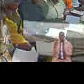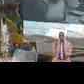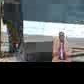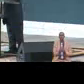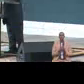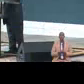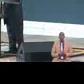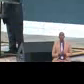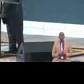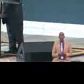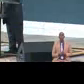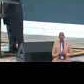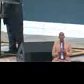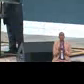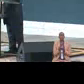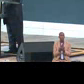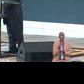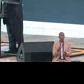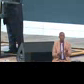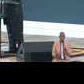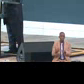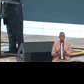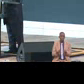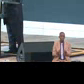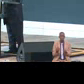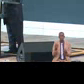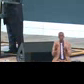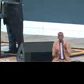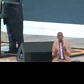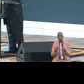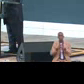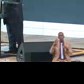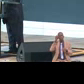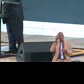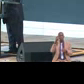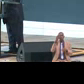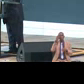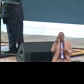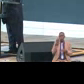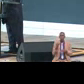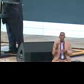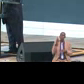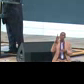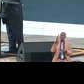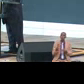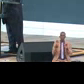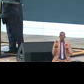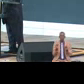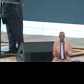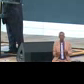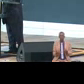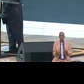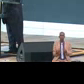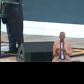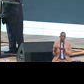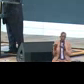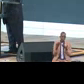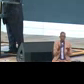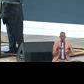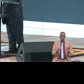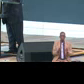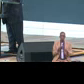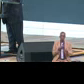Some people don't understand why God can permit any persecution in our